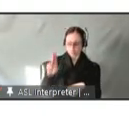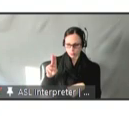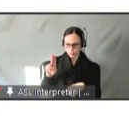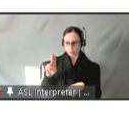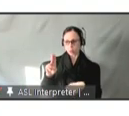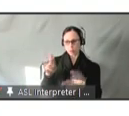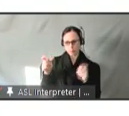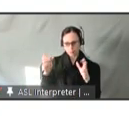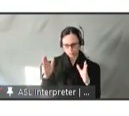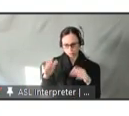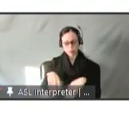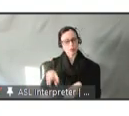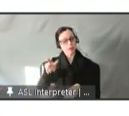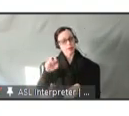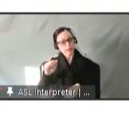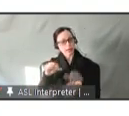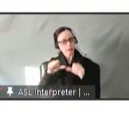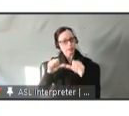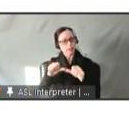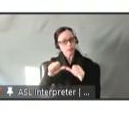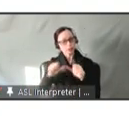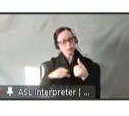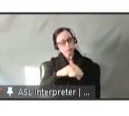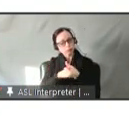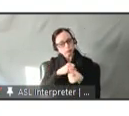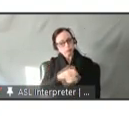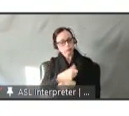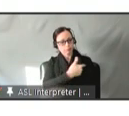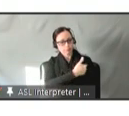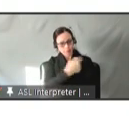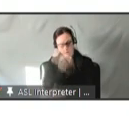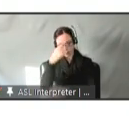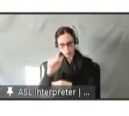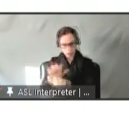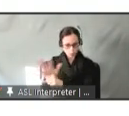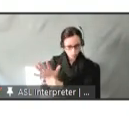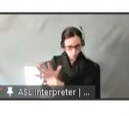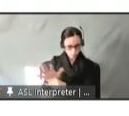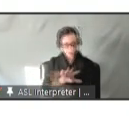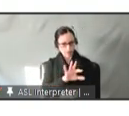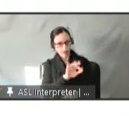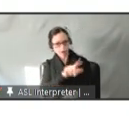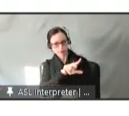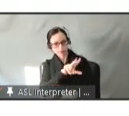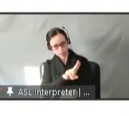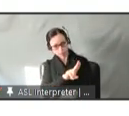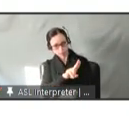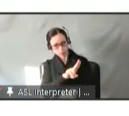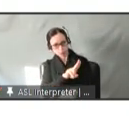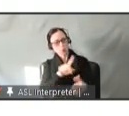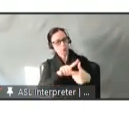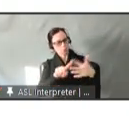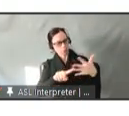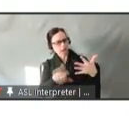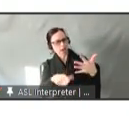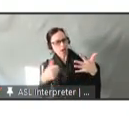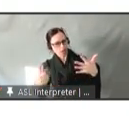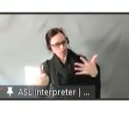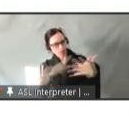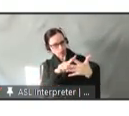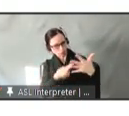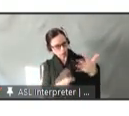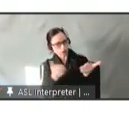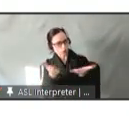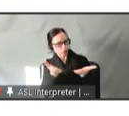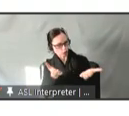The VA continues to promote vaccination and prevention for both COVID and flu vaccines, as well as other preventive